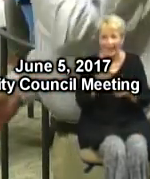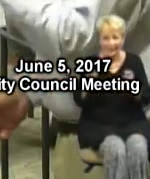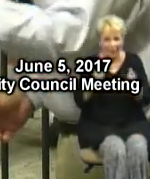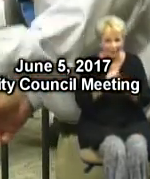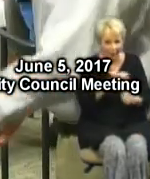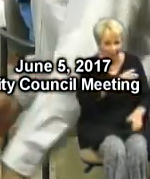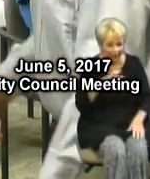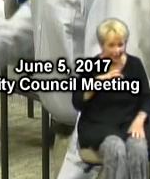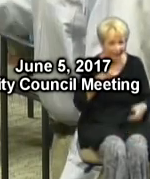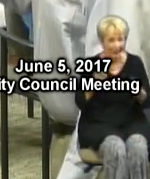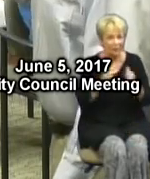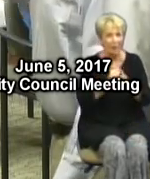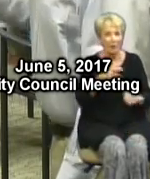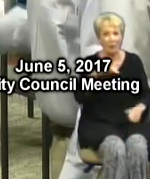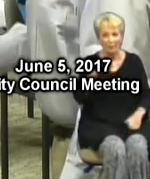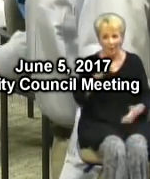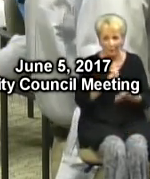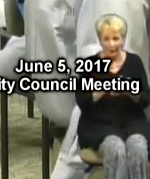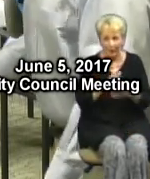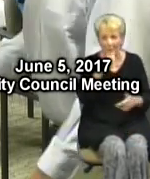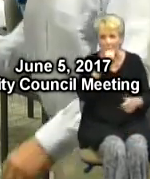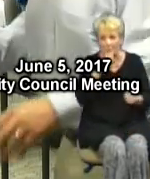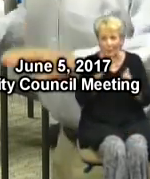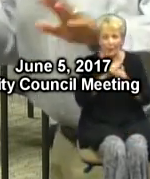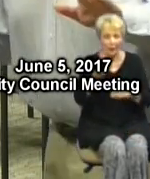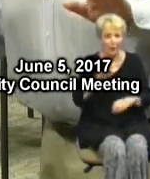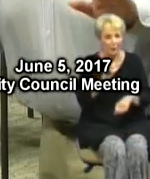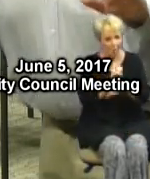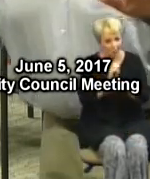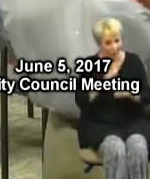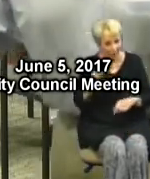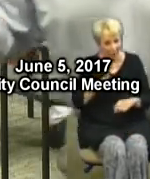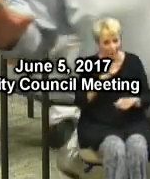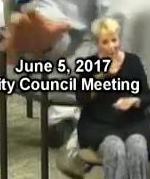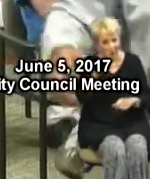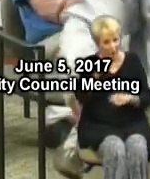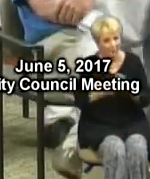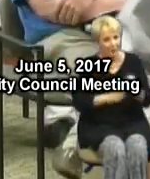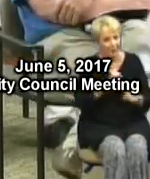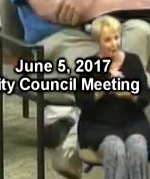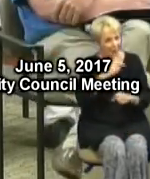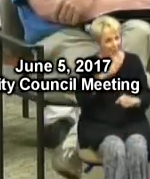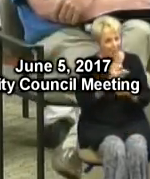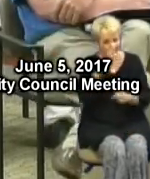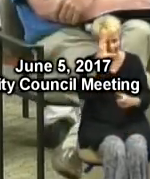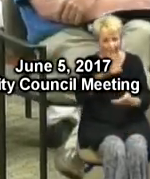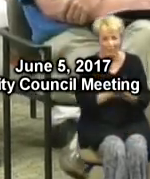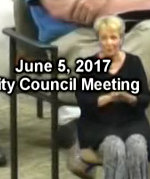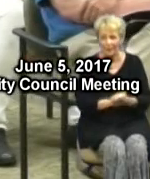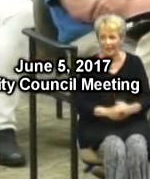you got the public to put up with and your employees to put up with. 30 years is unbelievable.